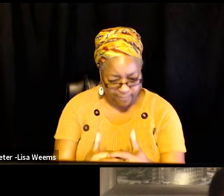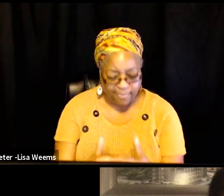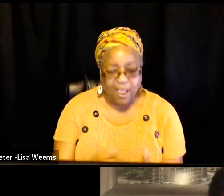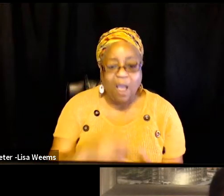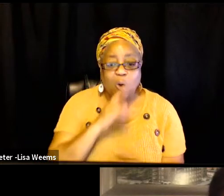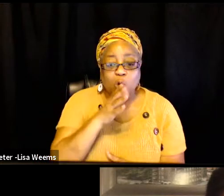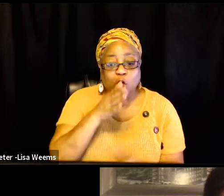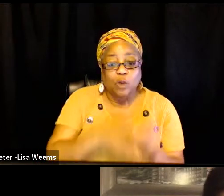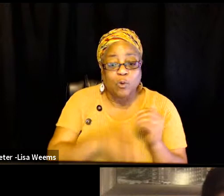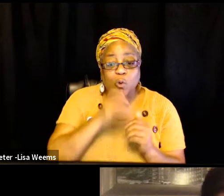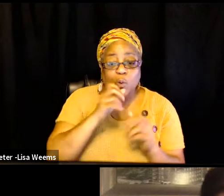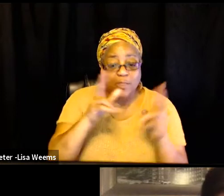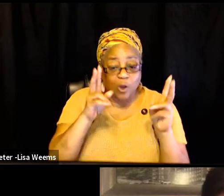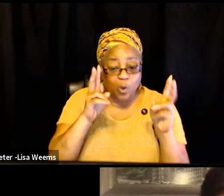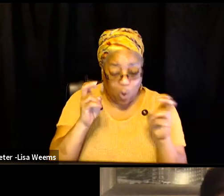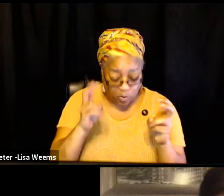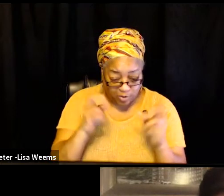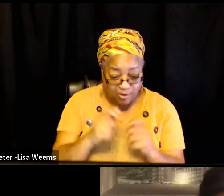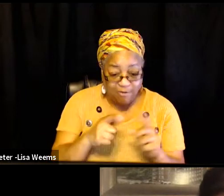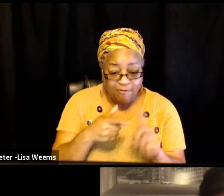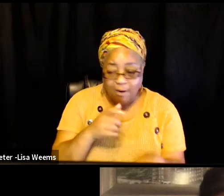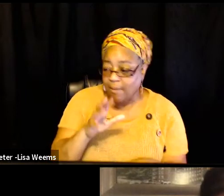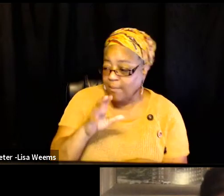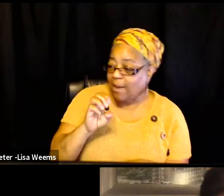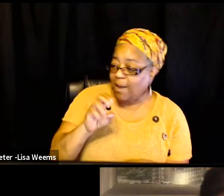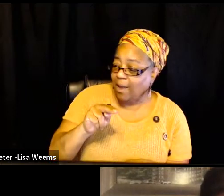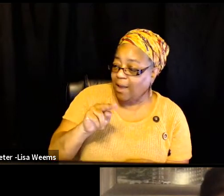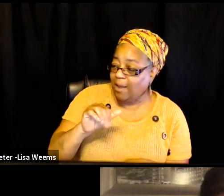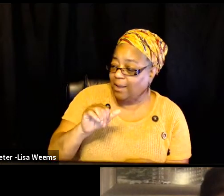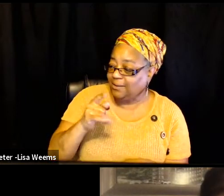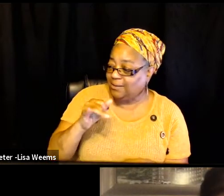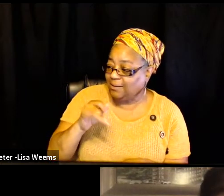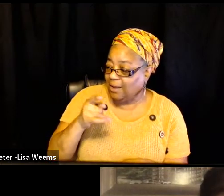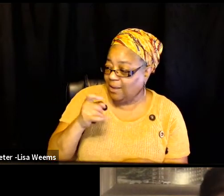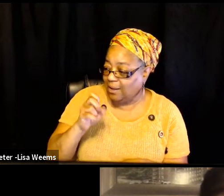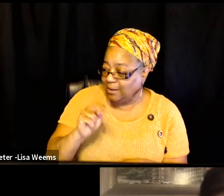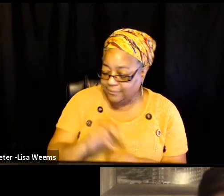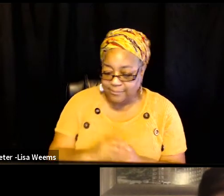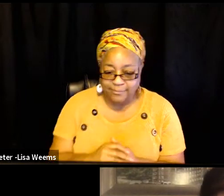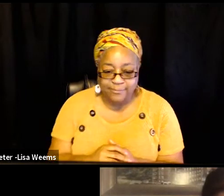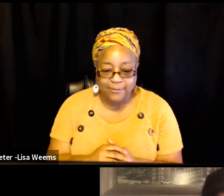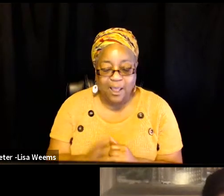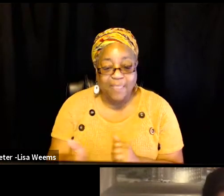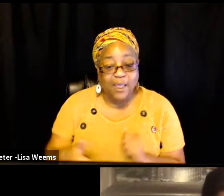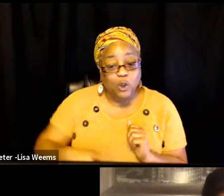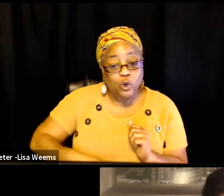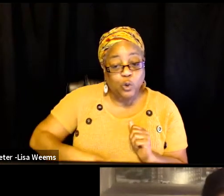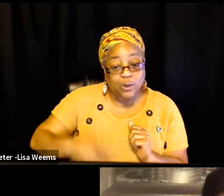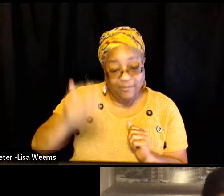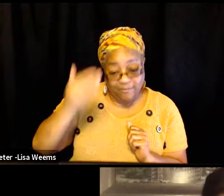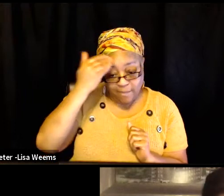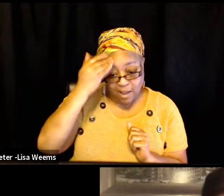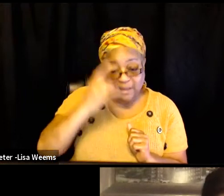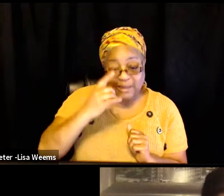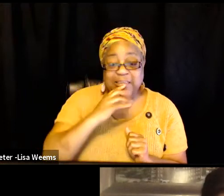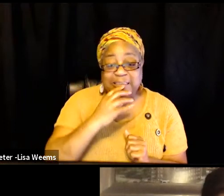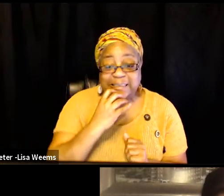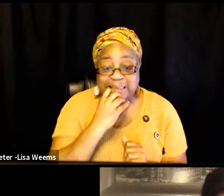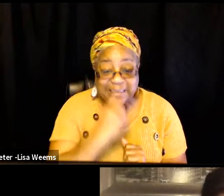was attributed to Einstein that goes as follows. The intuitive mind is a sacred